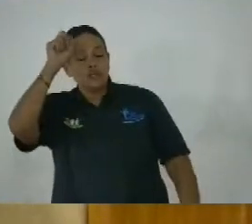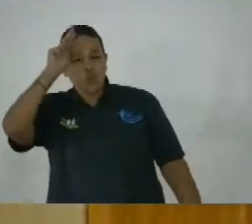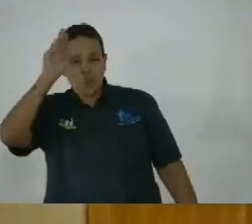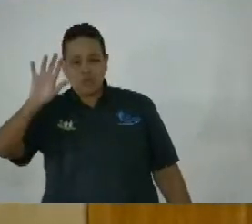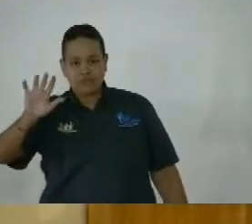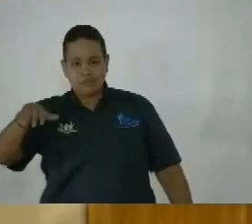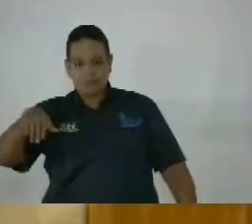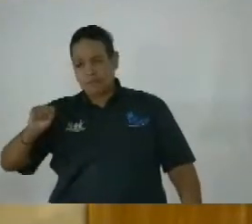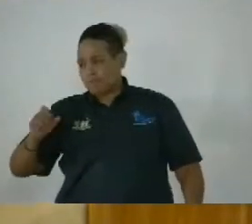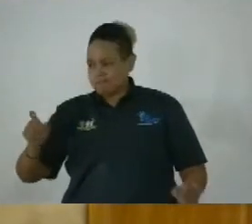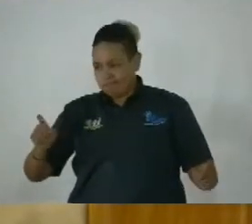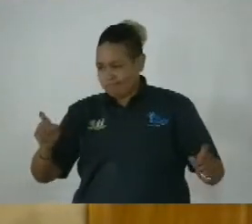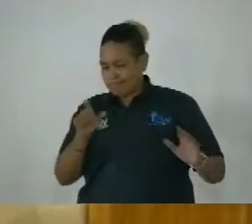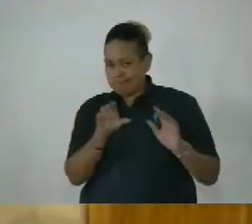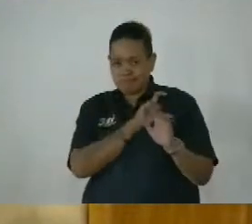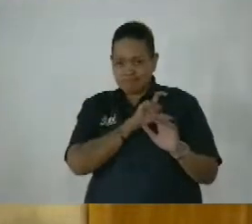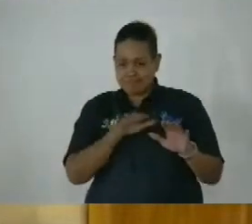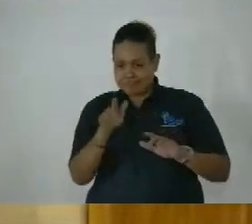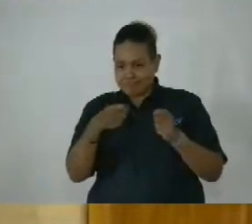Horace.